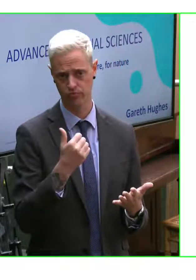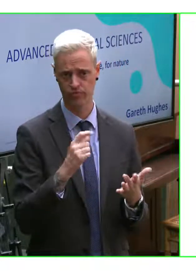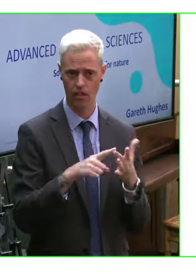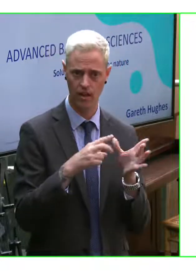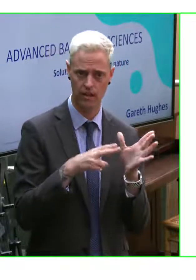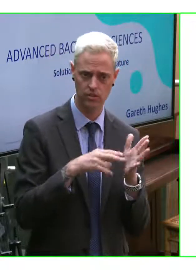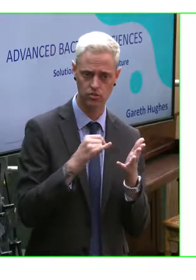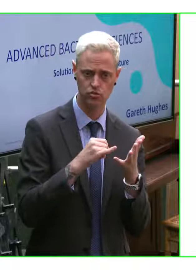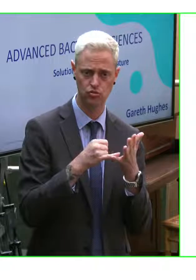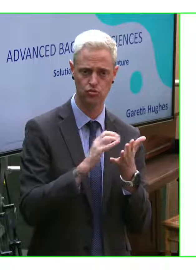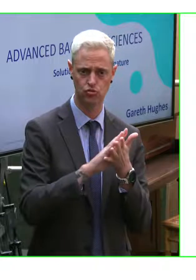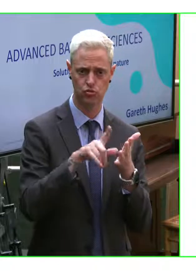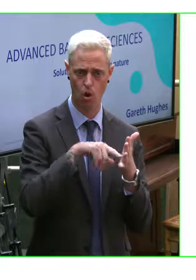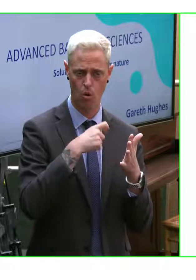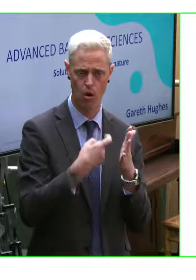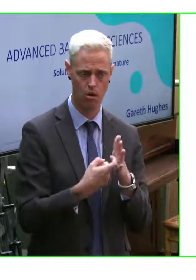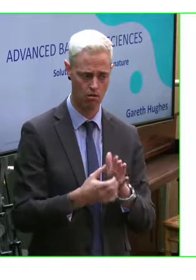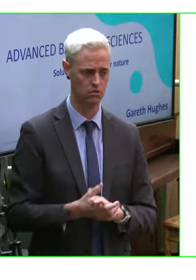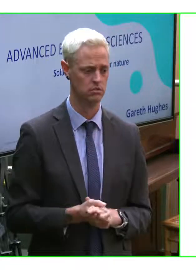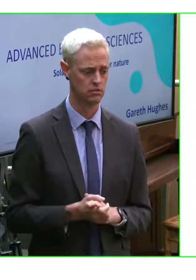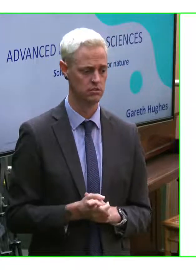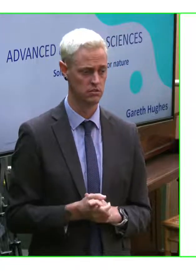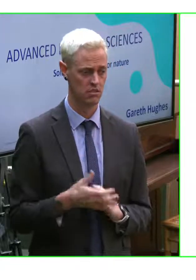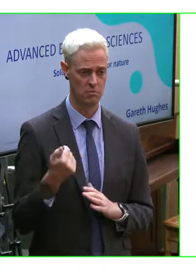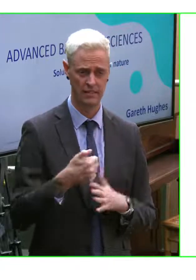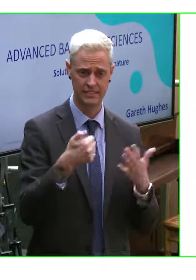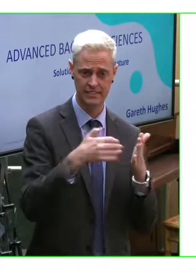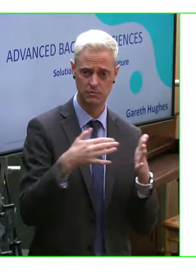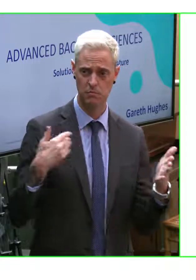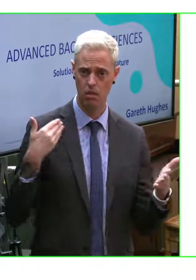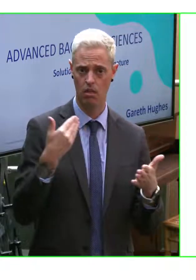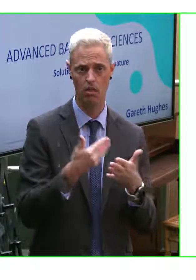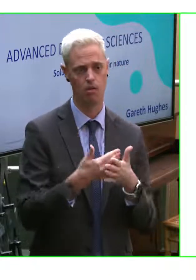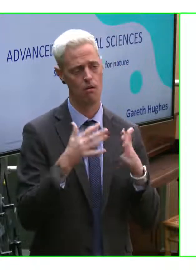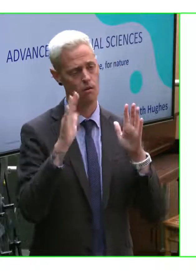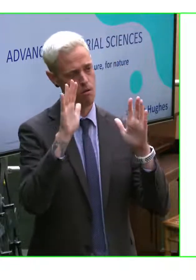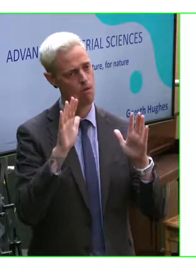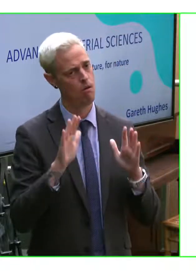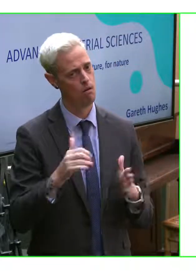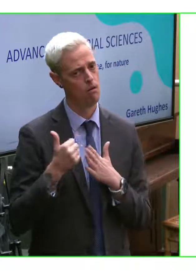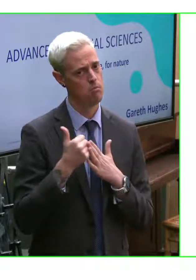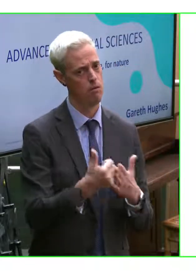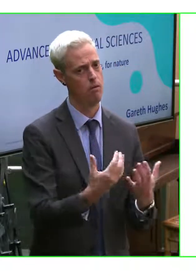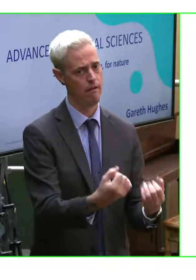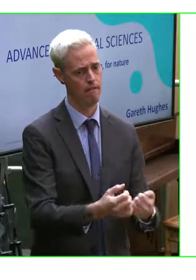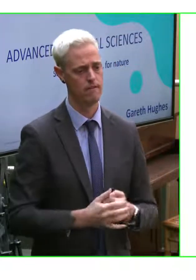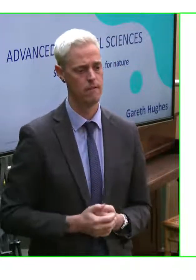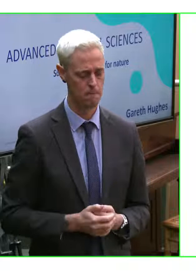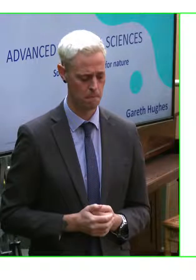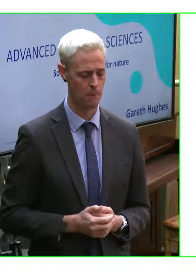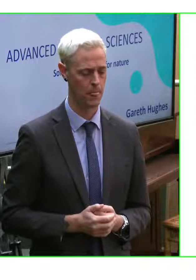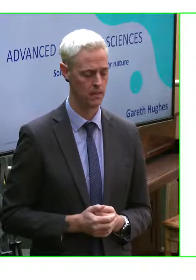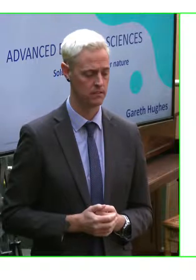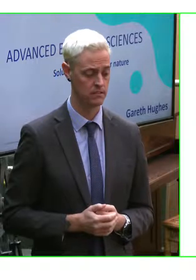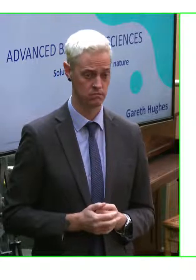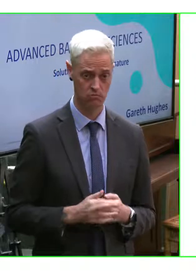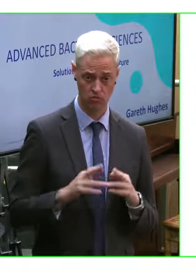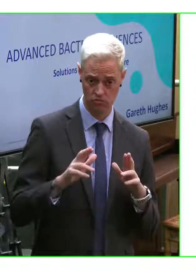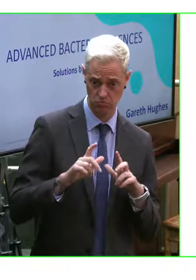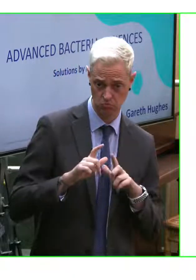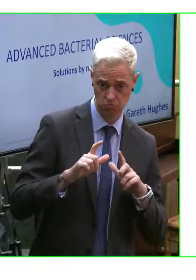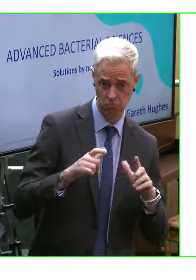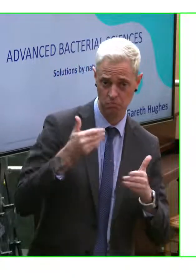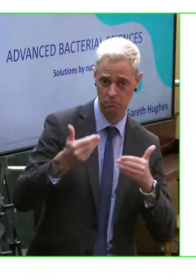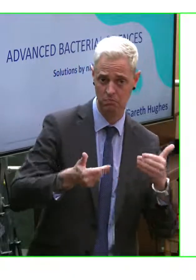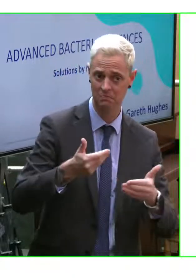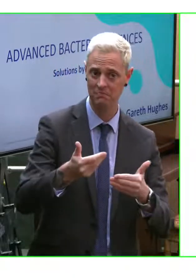Troe, AMRC, just in the last 6 months, we've had such amazing support. And we hope that will continue because we